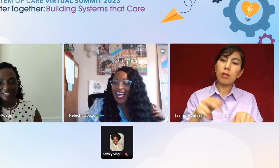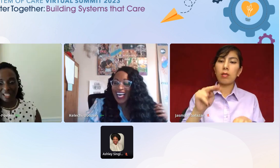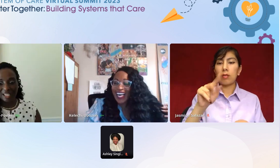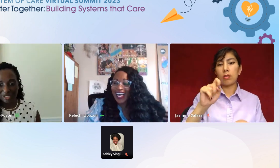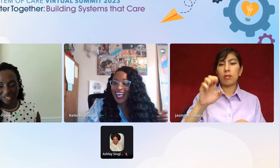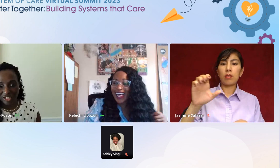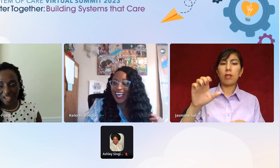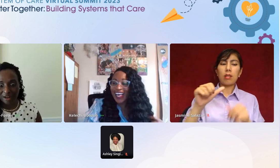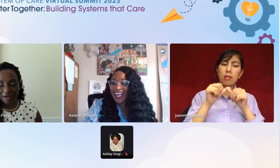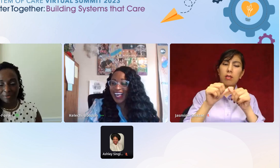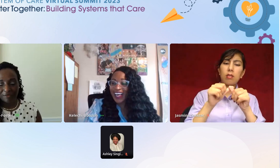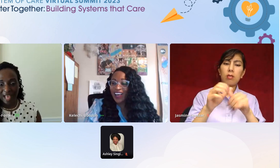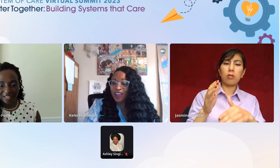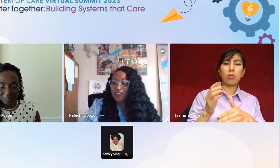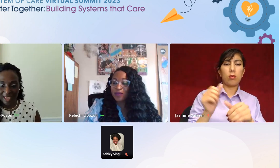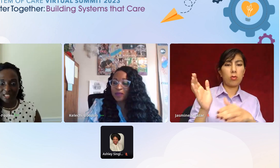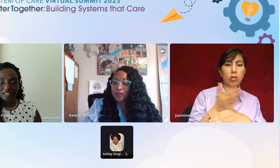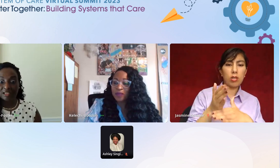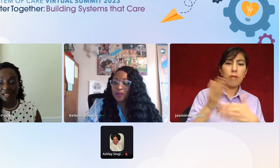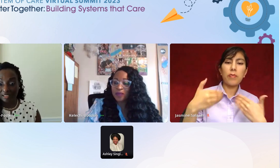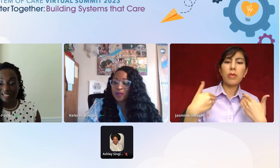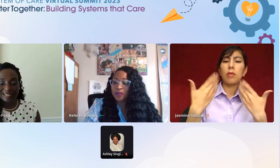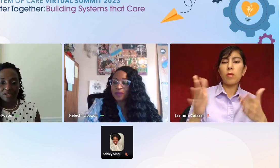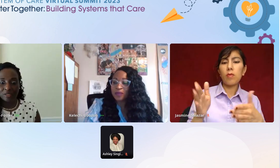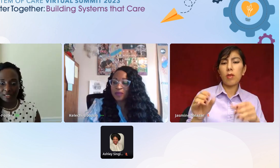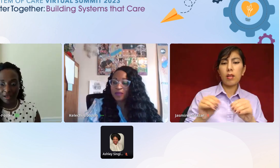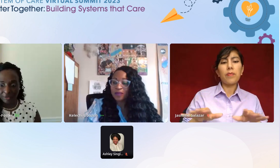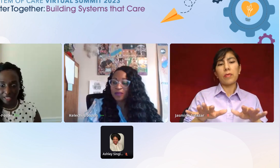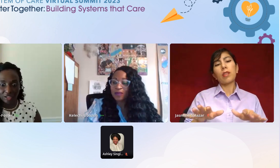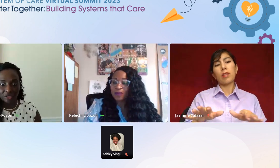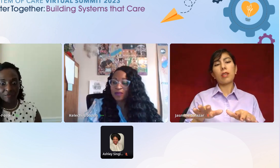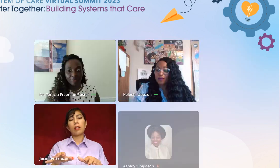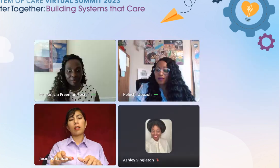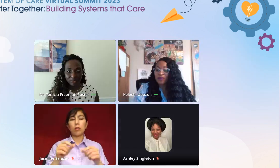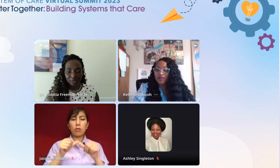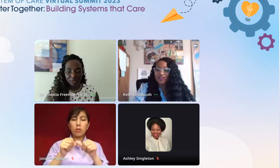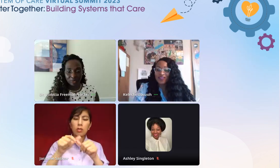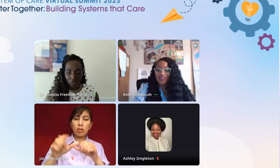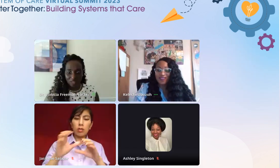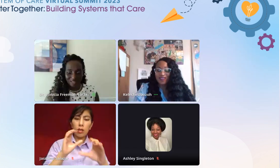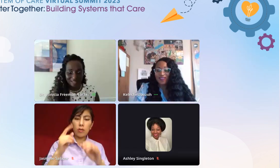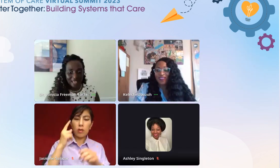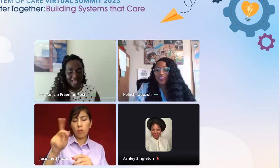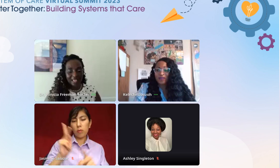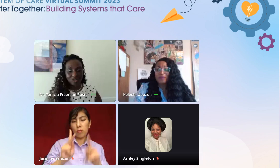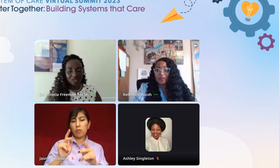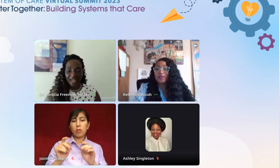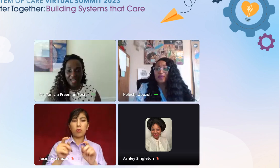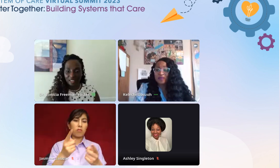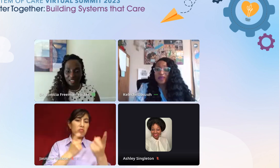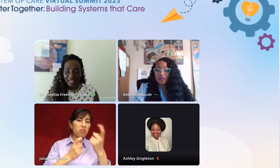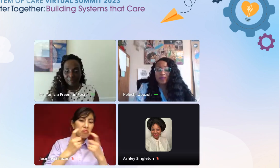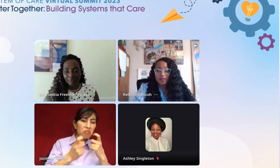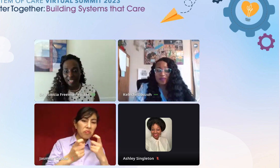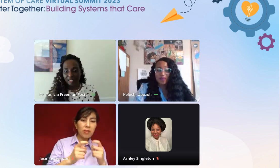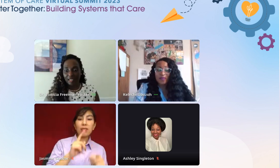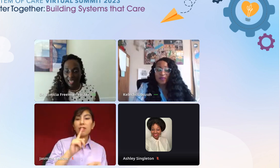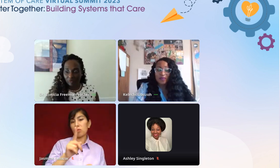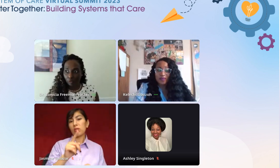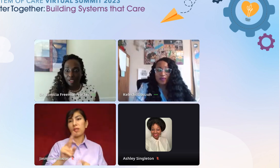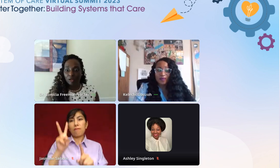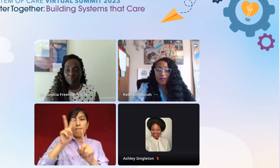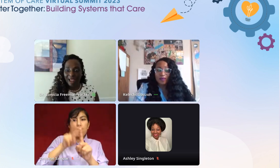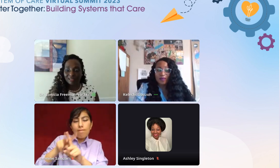and continue to share and provide space to continue this conversation for people to ask questions, and to actually implement